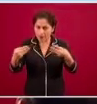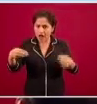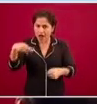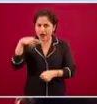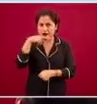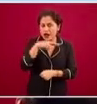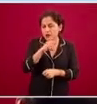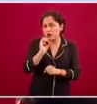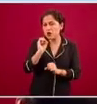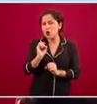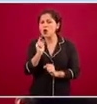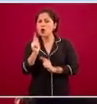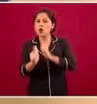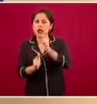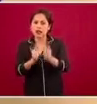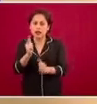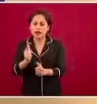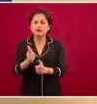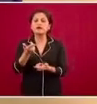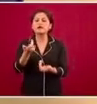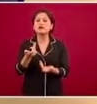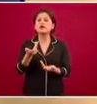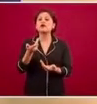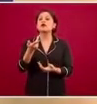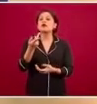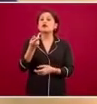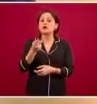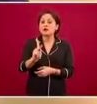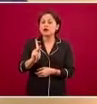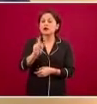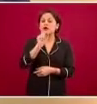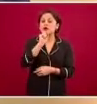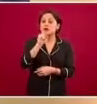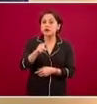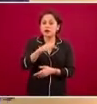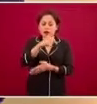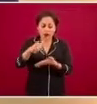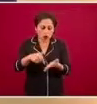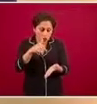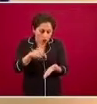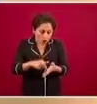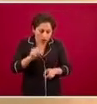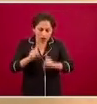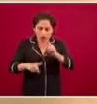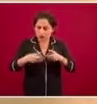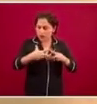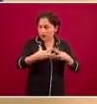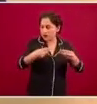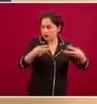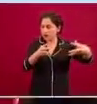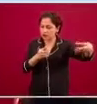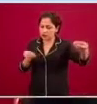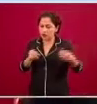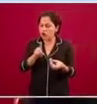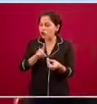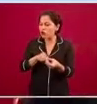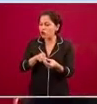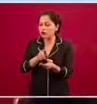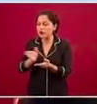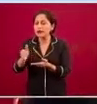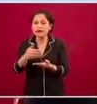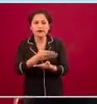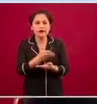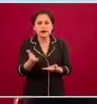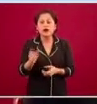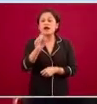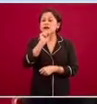We want to talk also about how fast the disease propagates, how extensively it propagates,